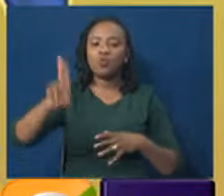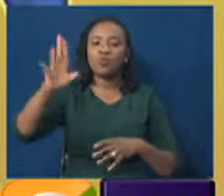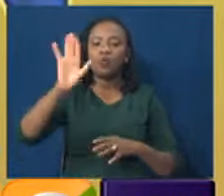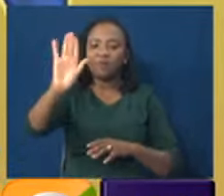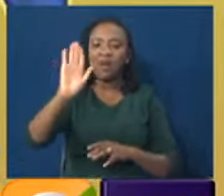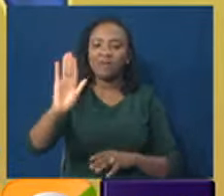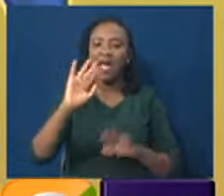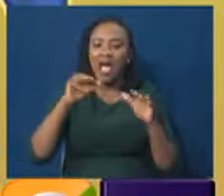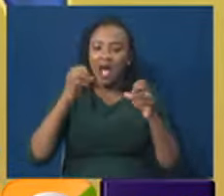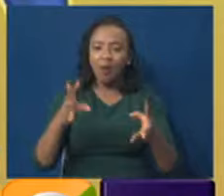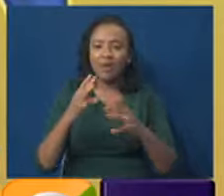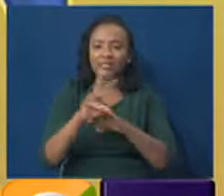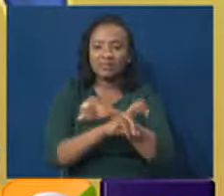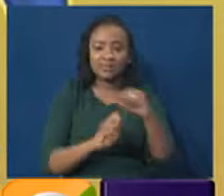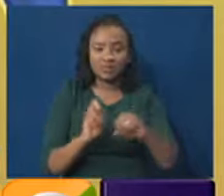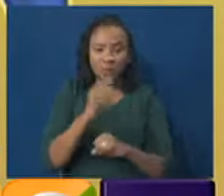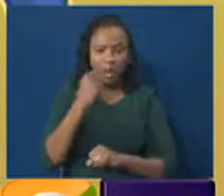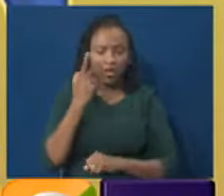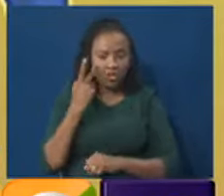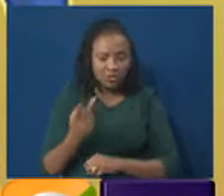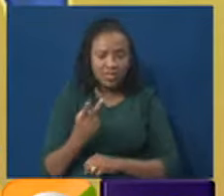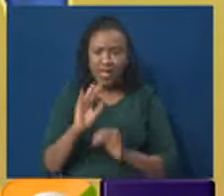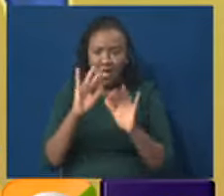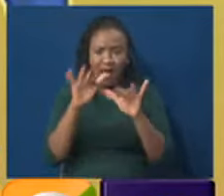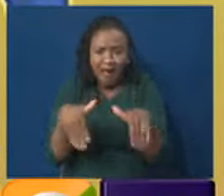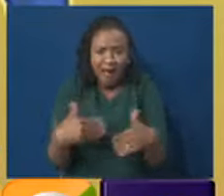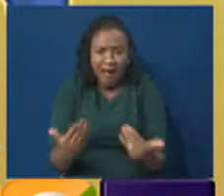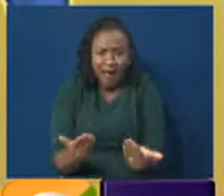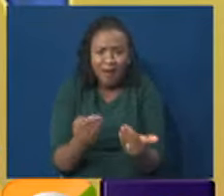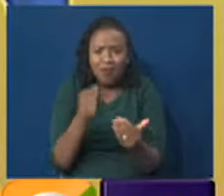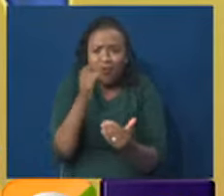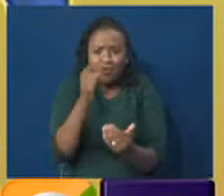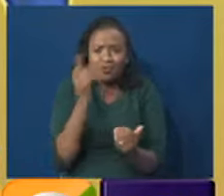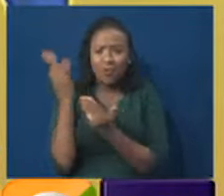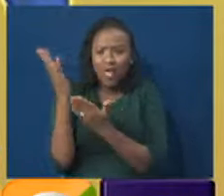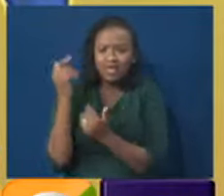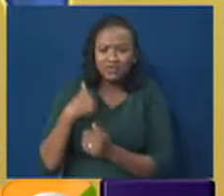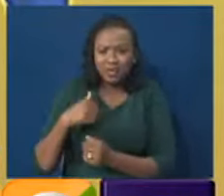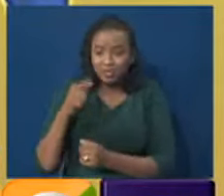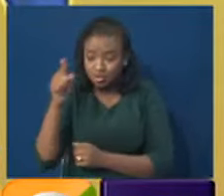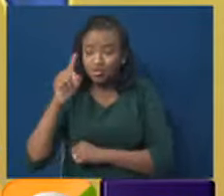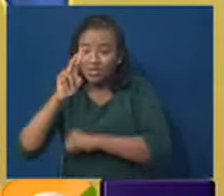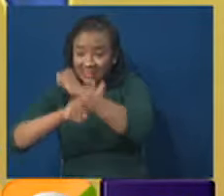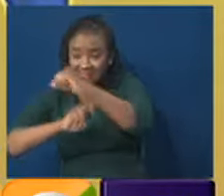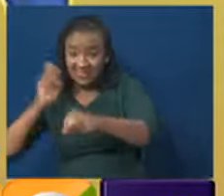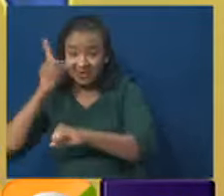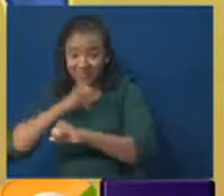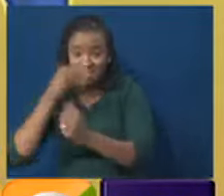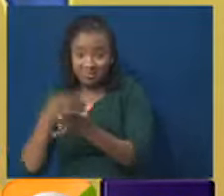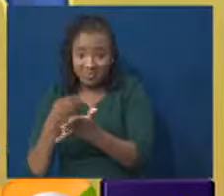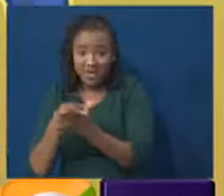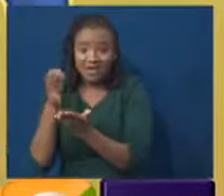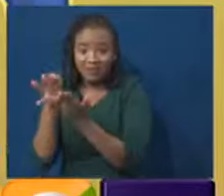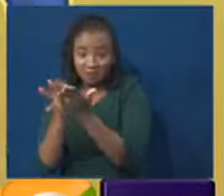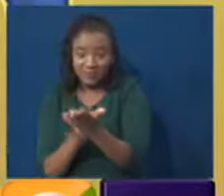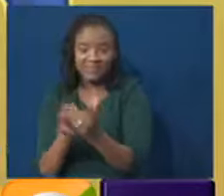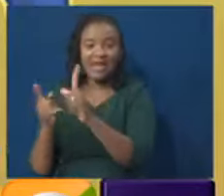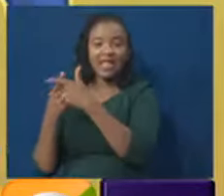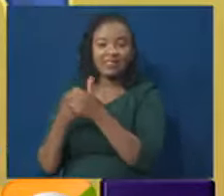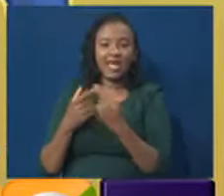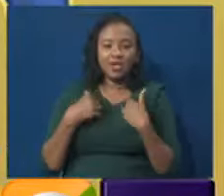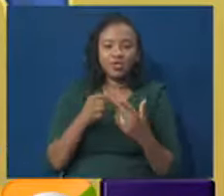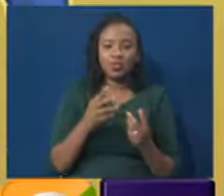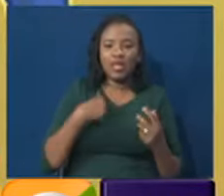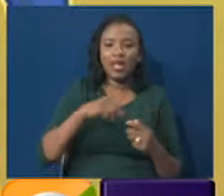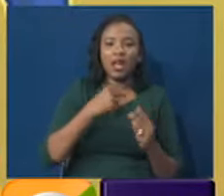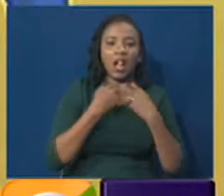know, it was like a scotch at policy. How do you expect us to, on one hand, you've rooted the Treasury. On the other hand, you've left us with